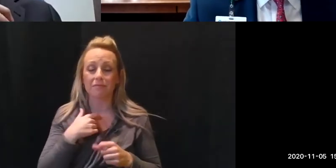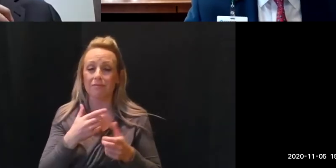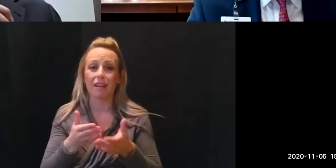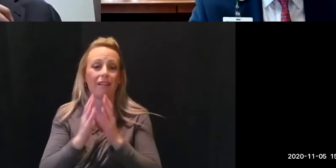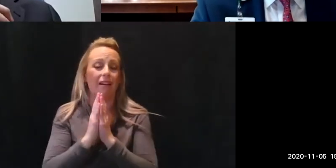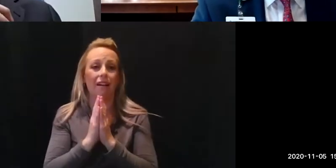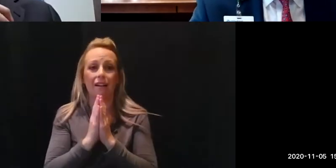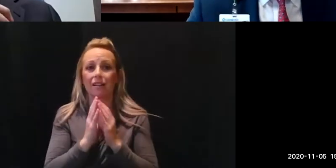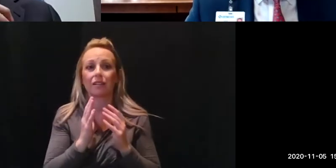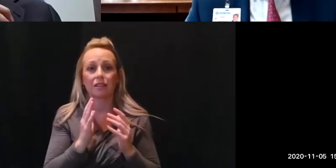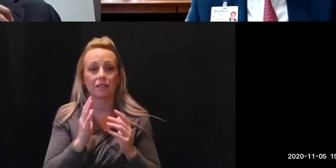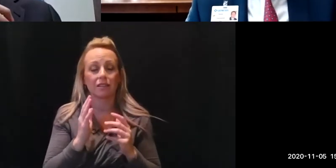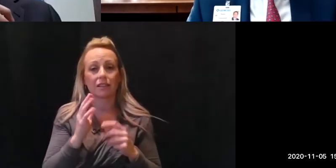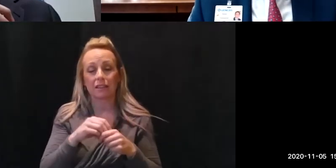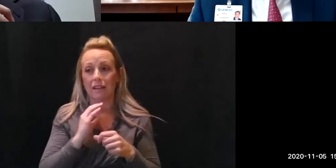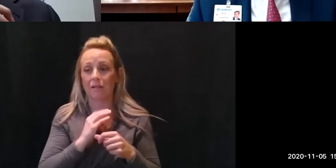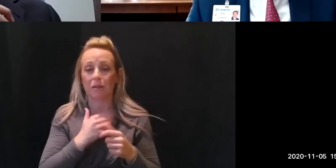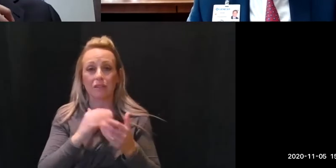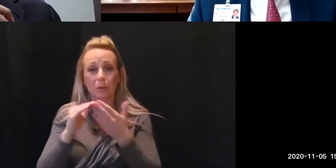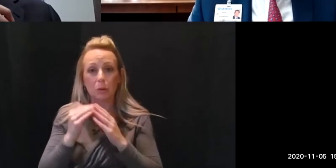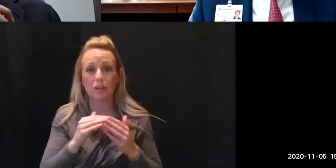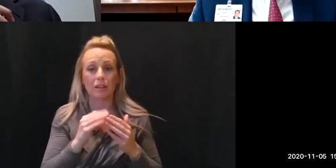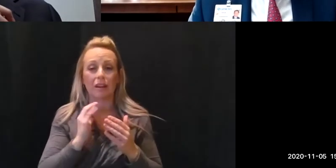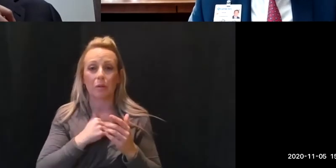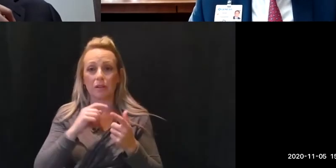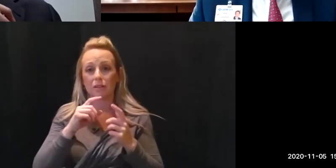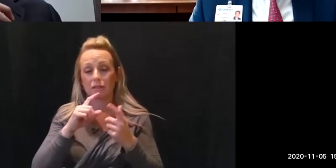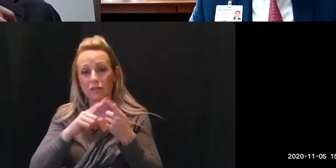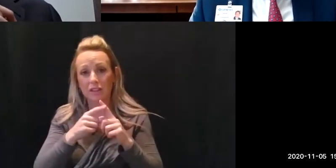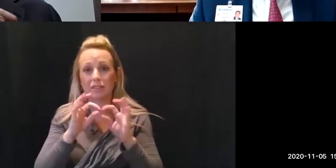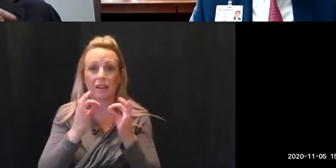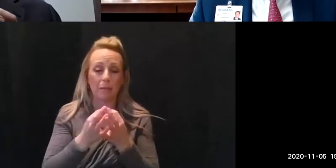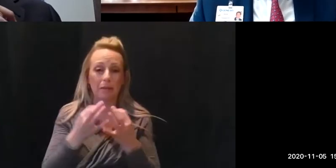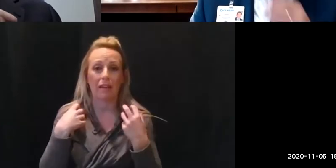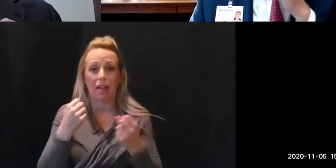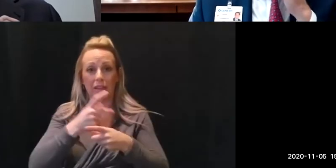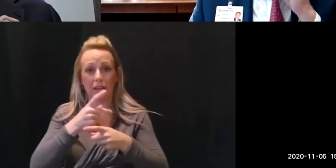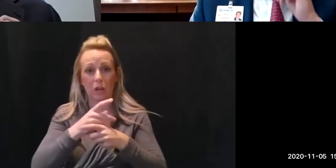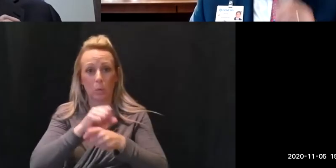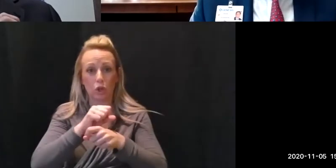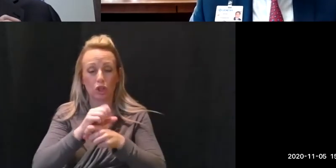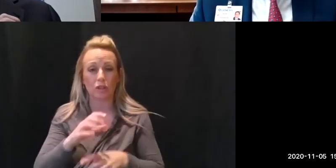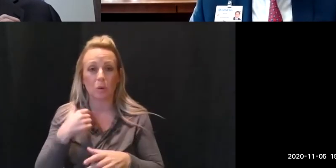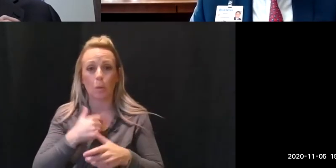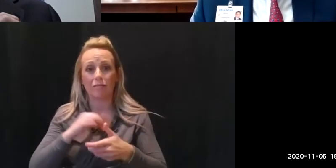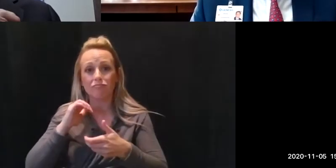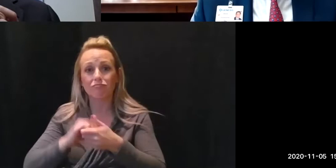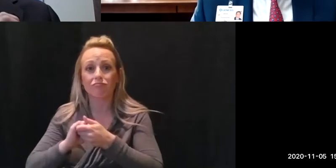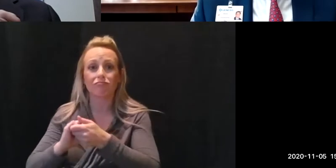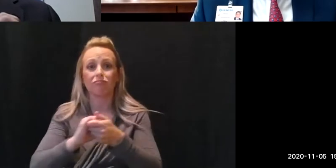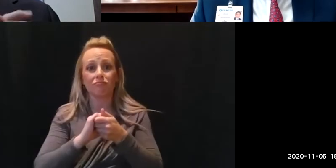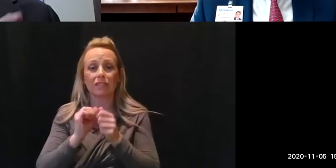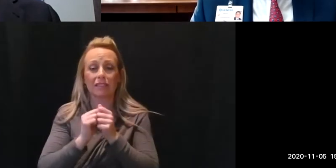of our community, our loved ones, our healthcare workers, that we work together. We're vigilant in masking,